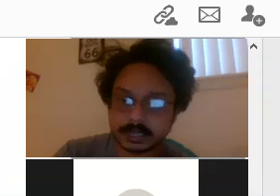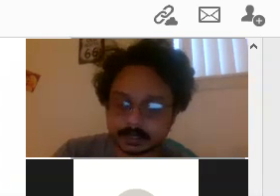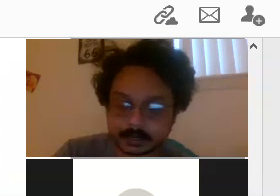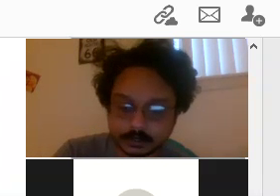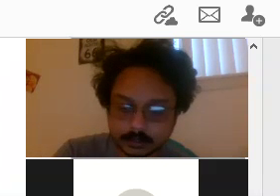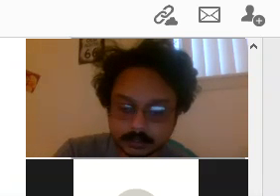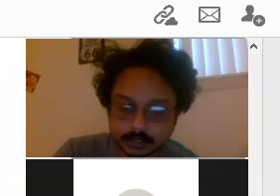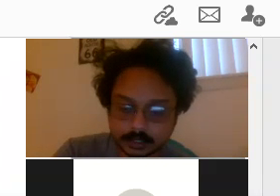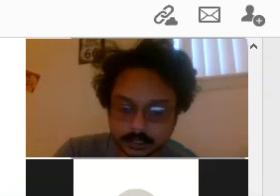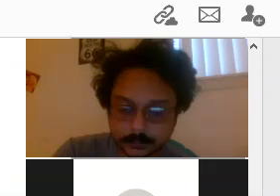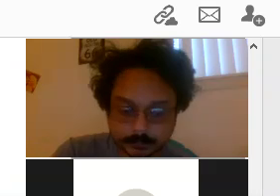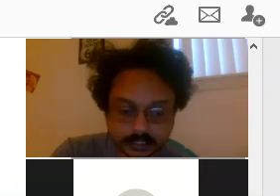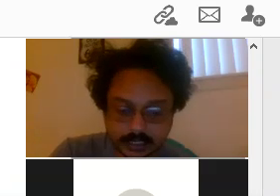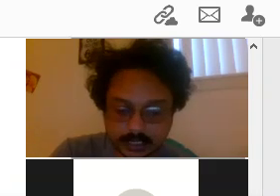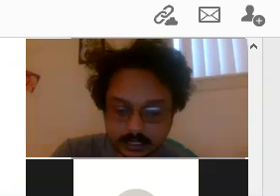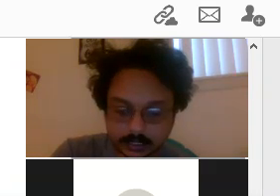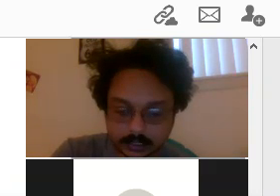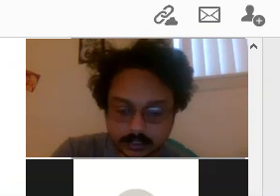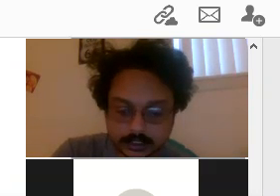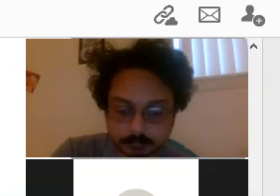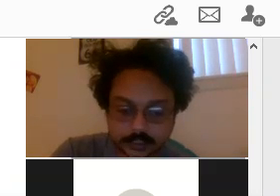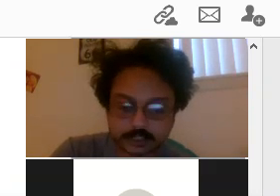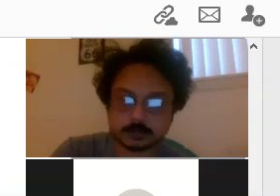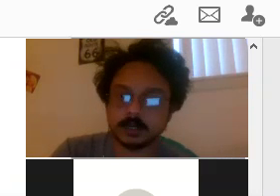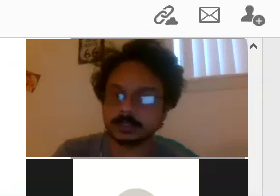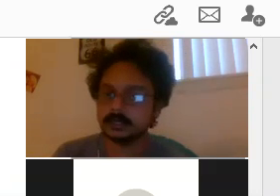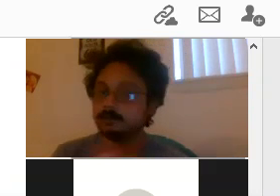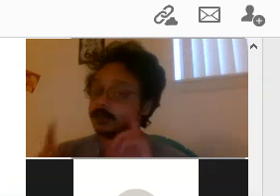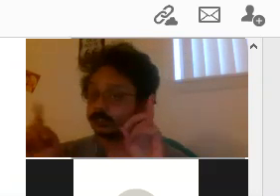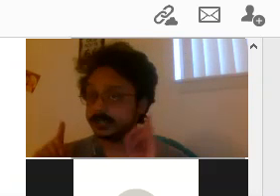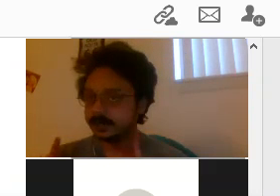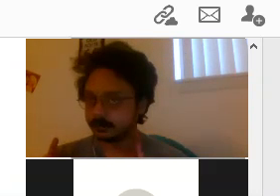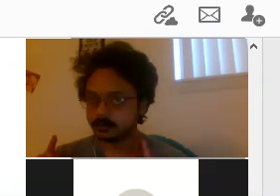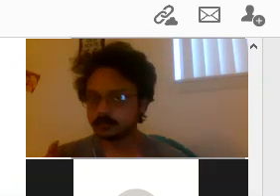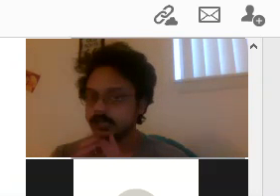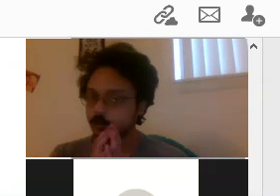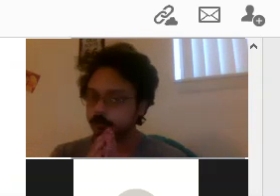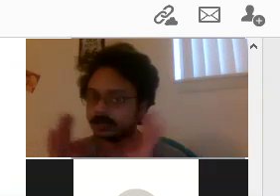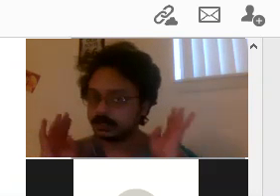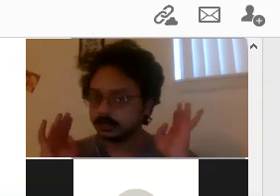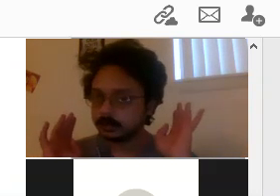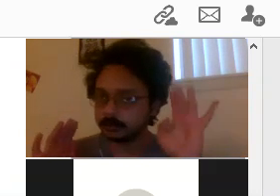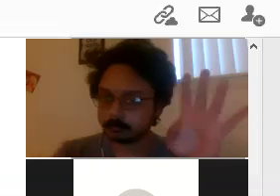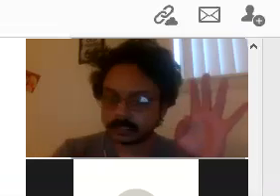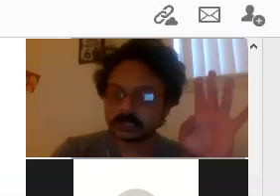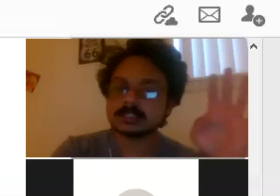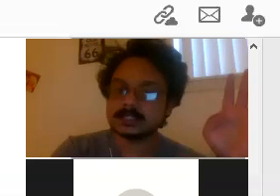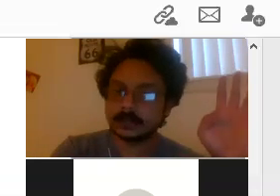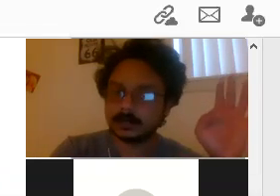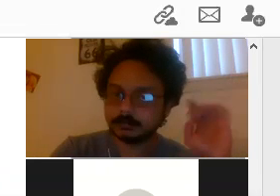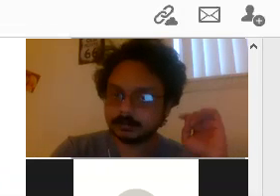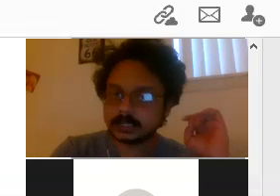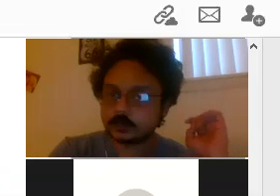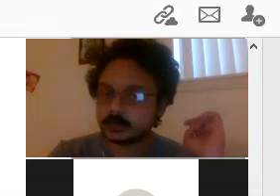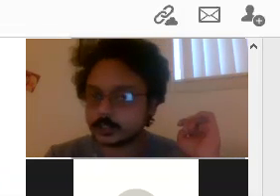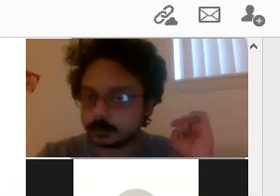be saying that a is much smaller than n. We are not saying that. A could be anything, but it is less